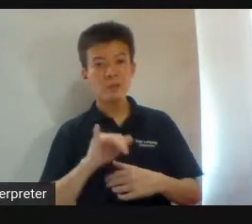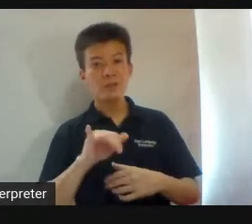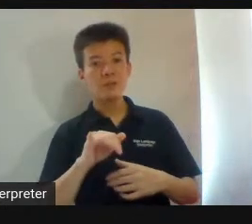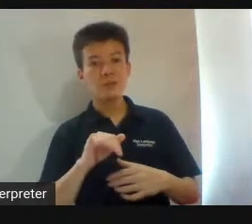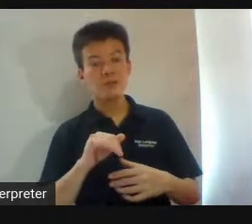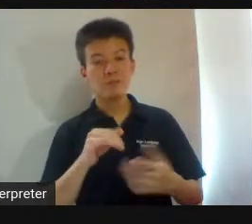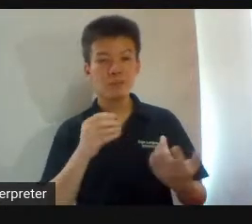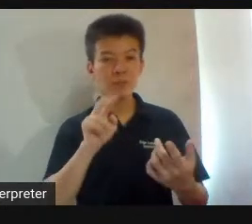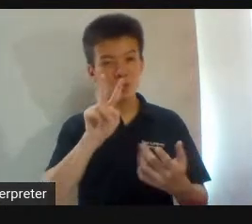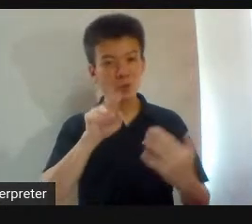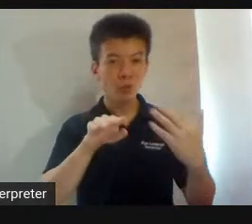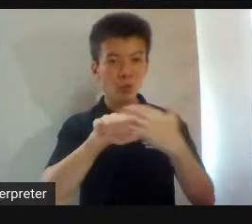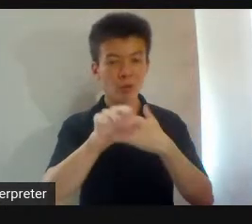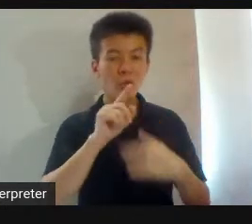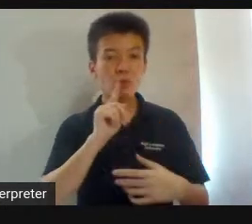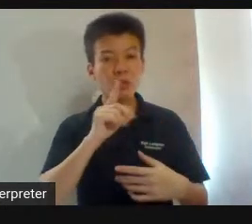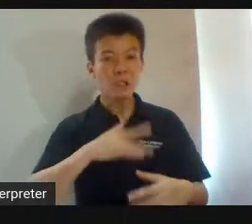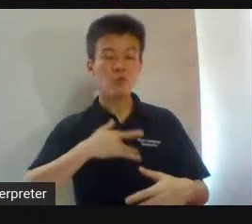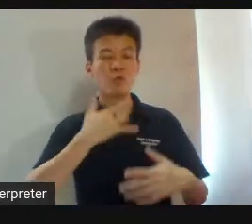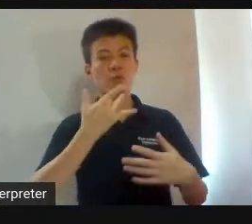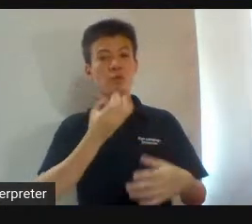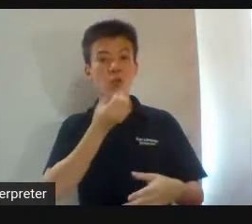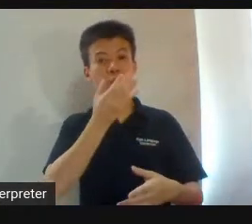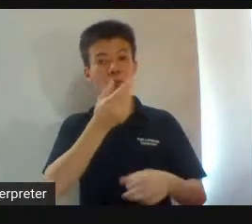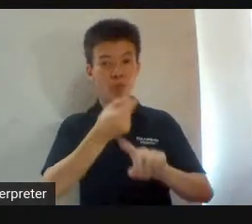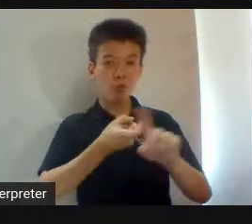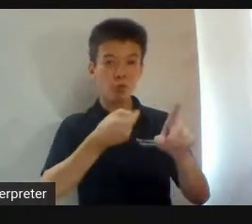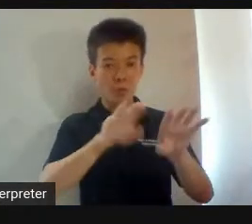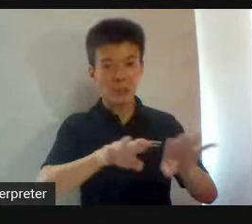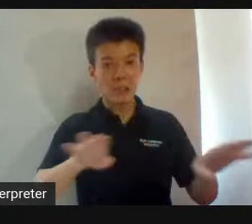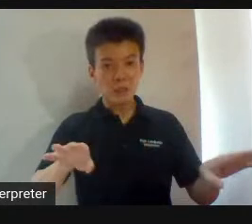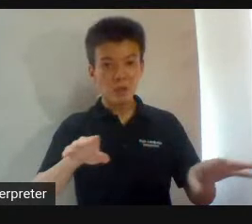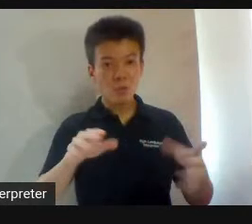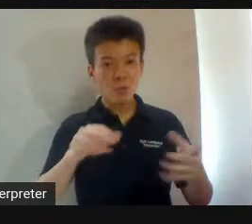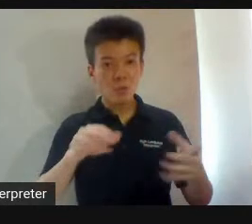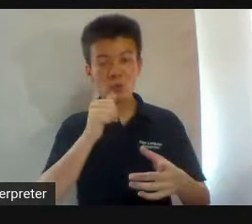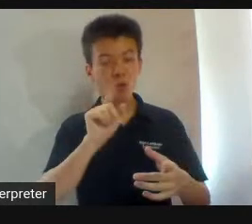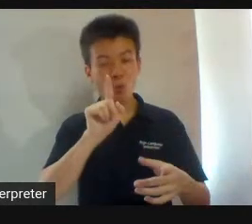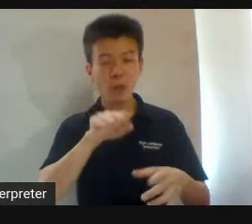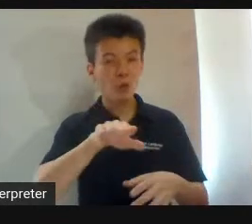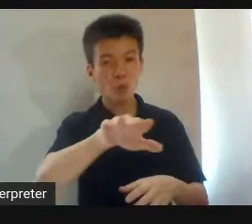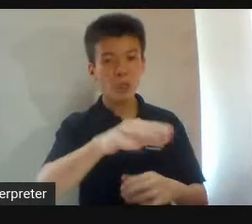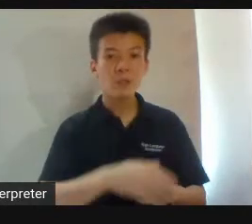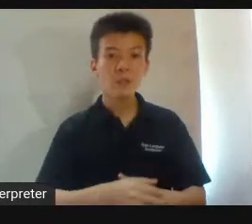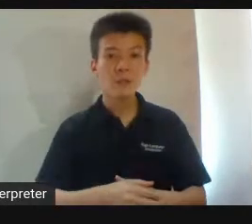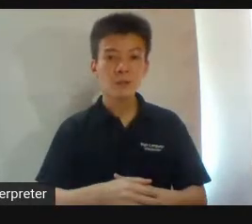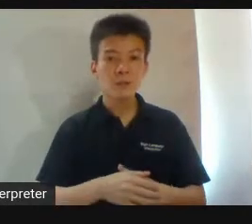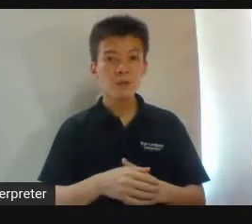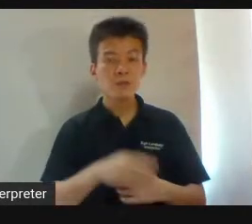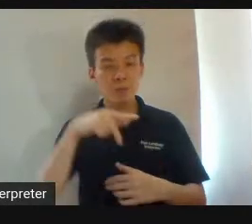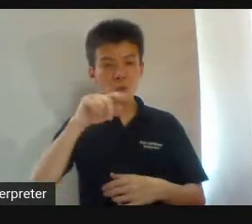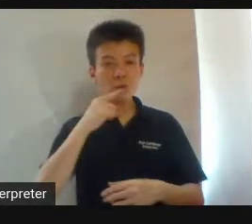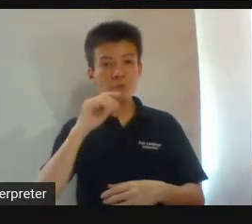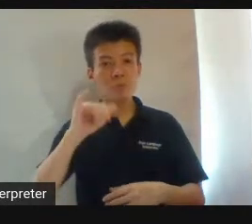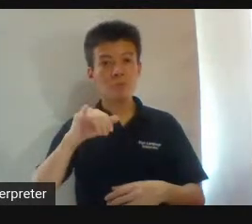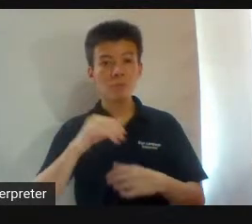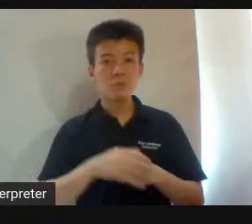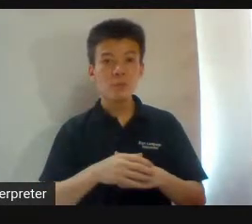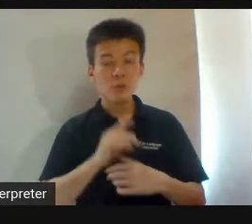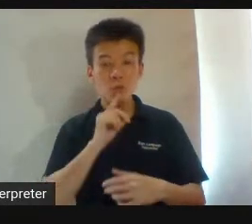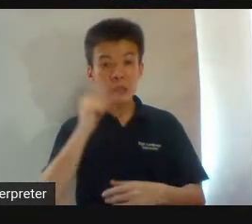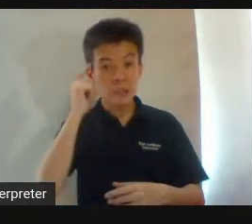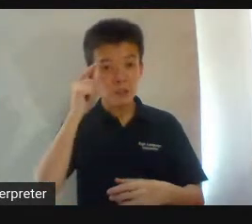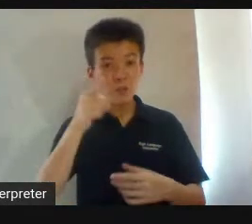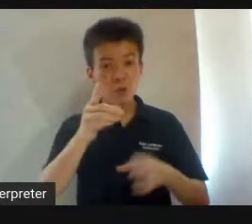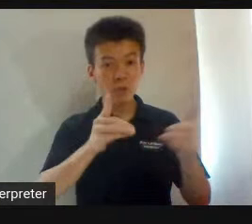it's two ways, man. Like, you really feel the warmth from the kids you work with. It's not one way, definitely. Absolutely. And I definitely think as